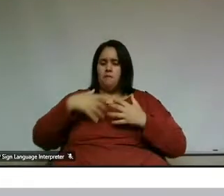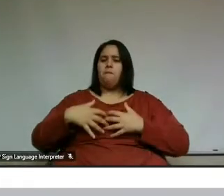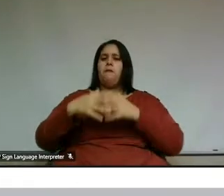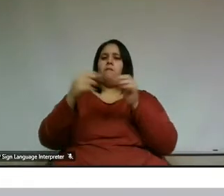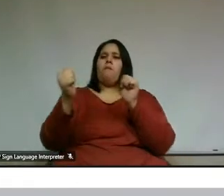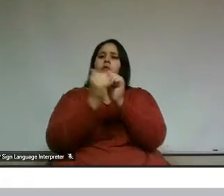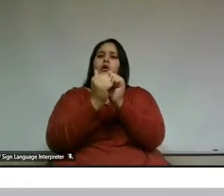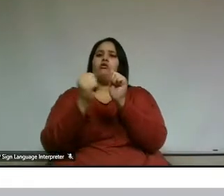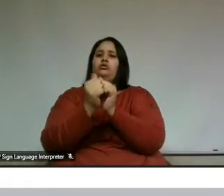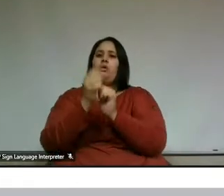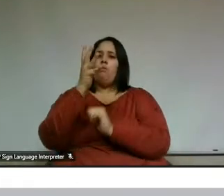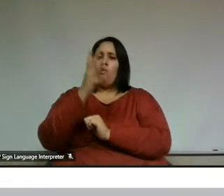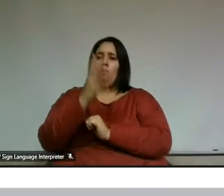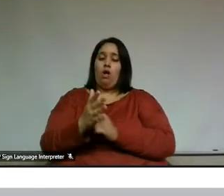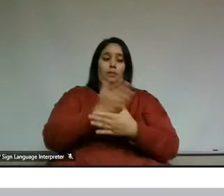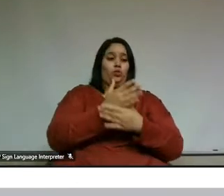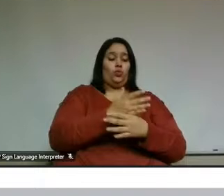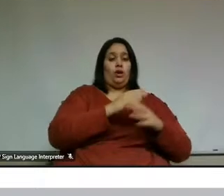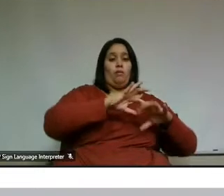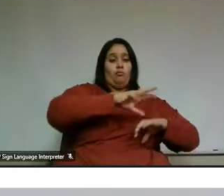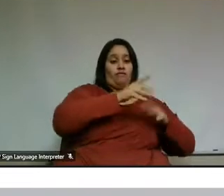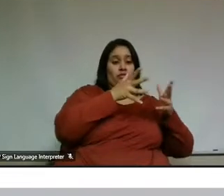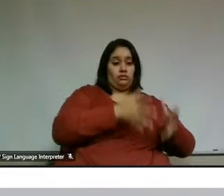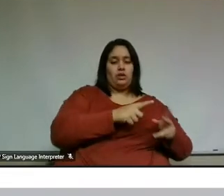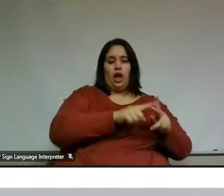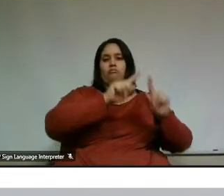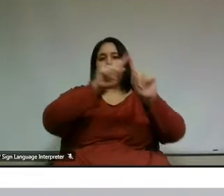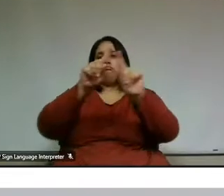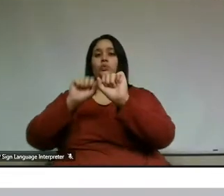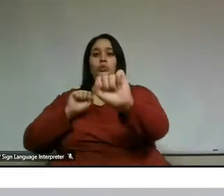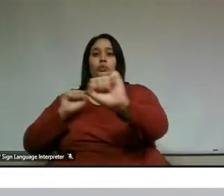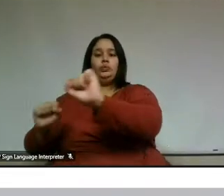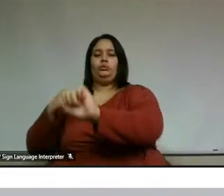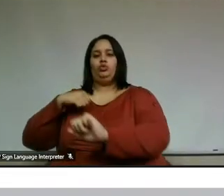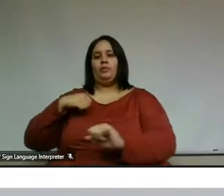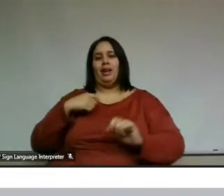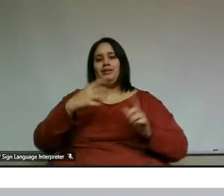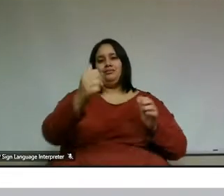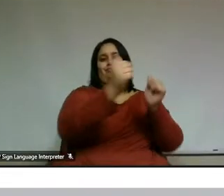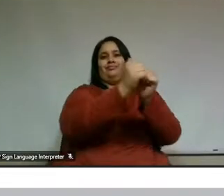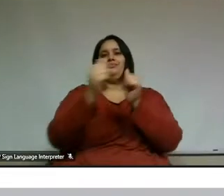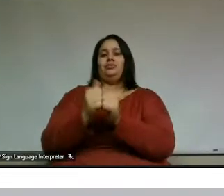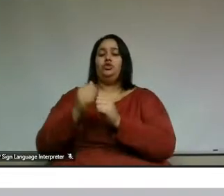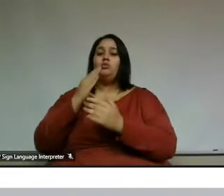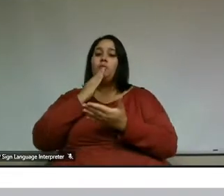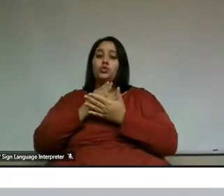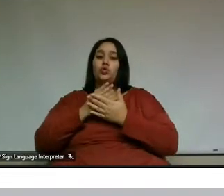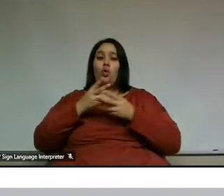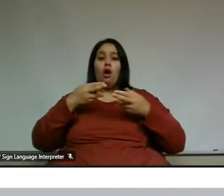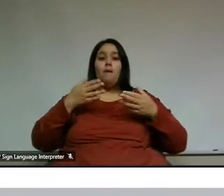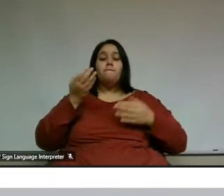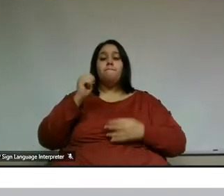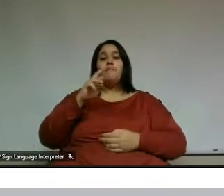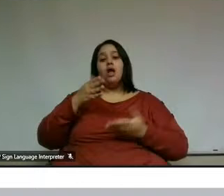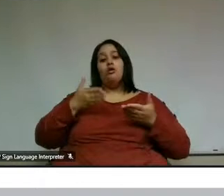the province and the municipalities on ensuring that the roads of joint significance are properly